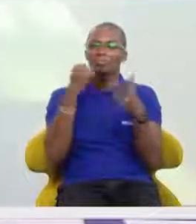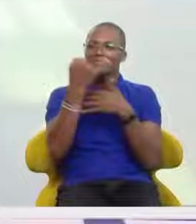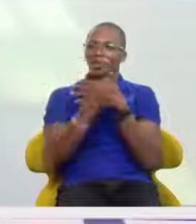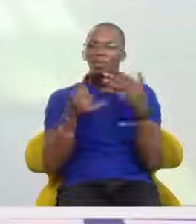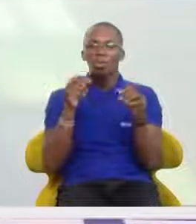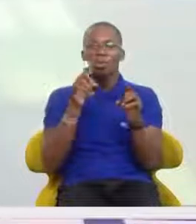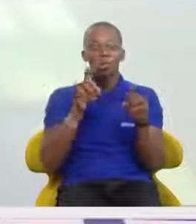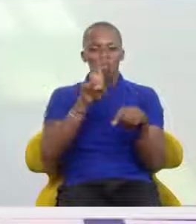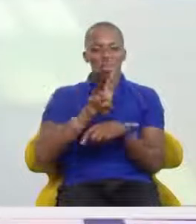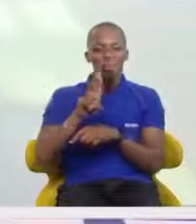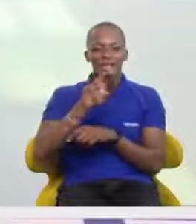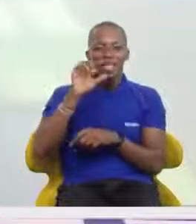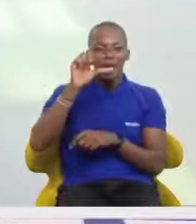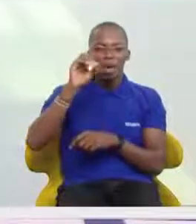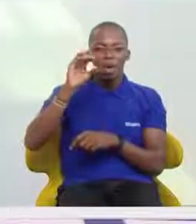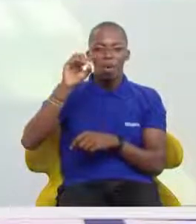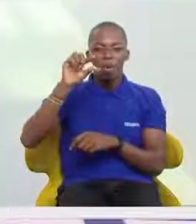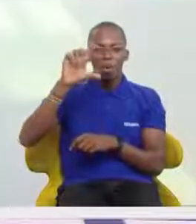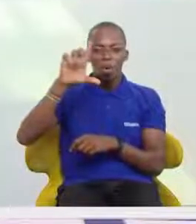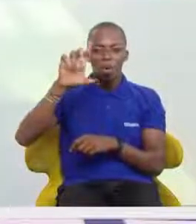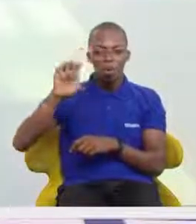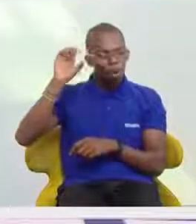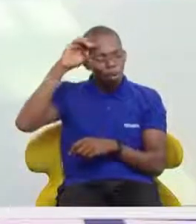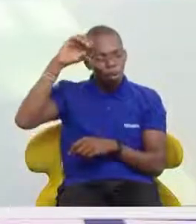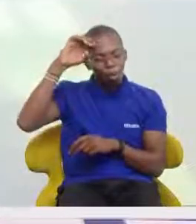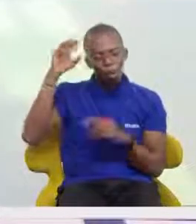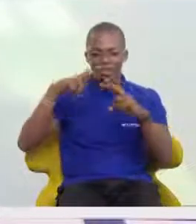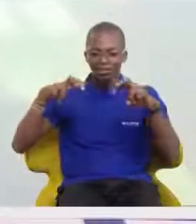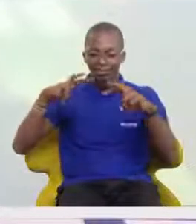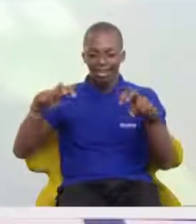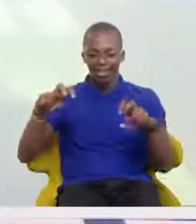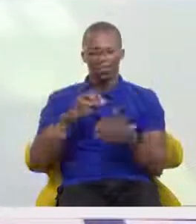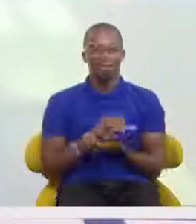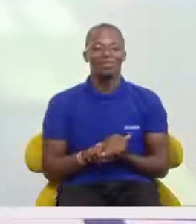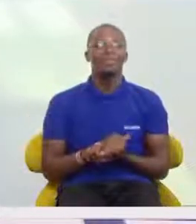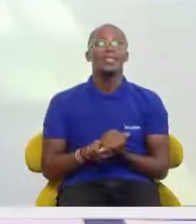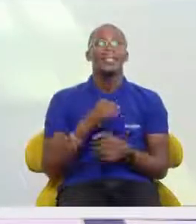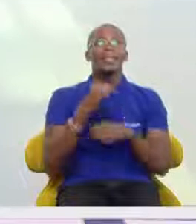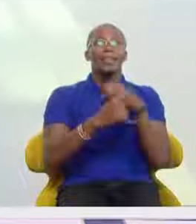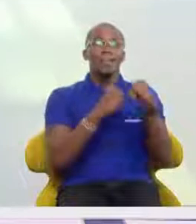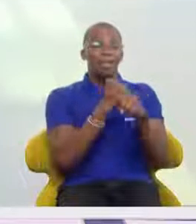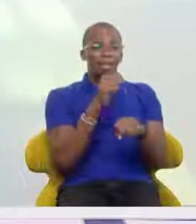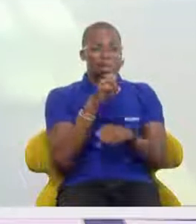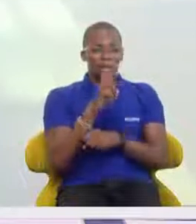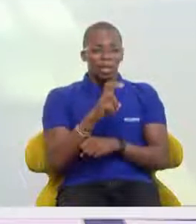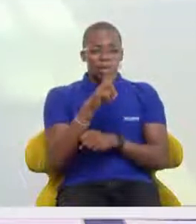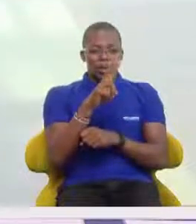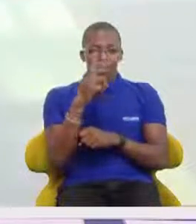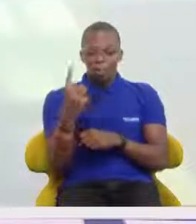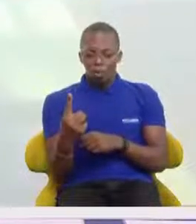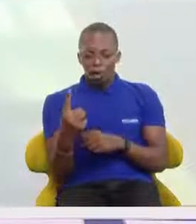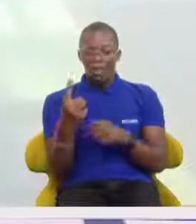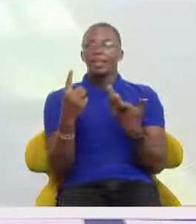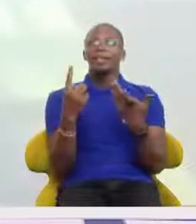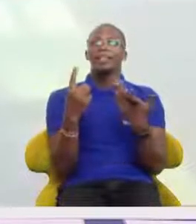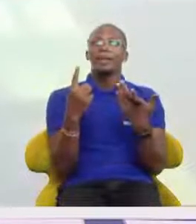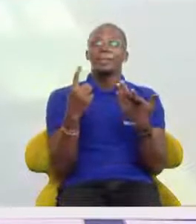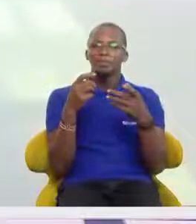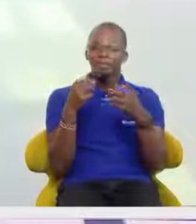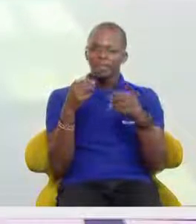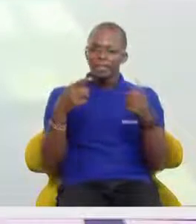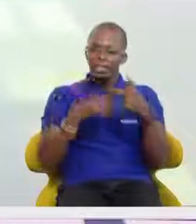2009. These students were eager to learn, yet cautious. However, once they mastered the keyboard skills and learned to